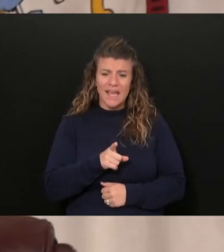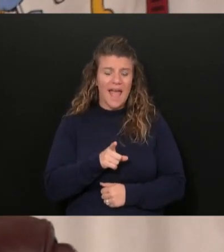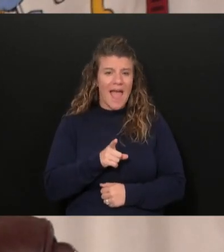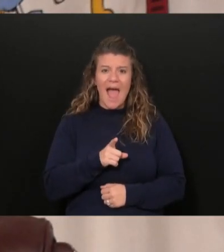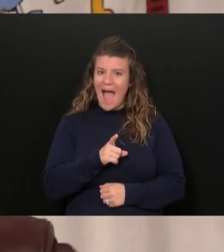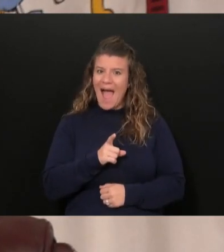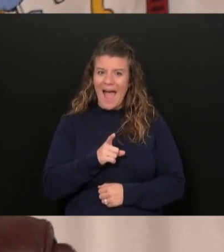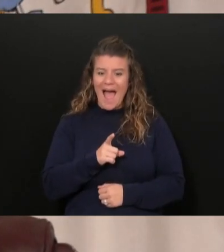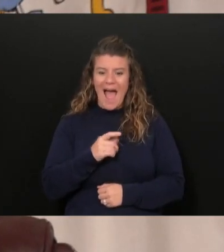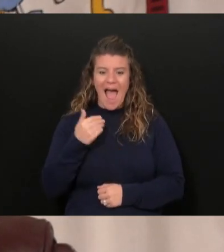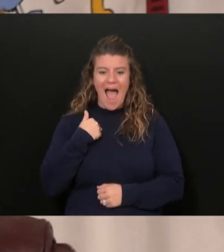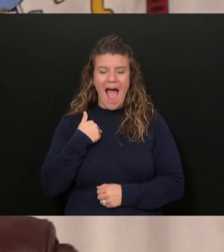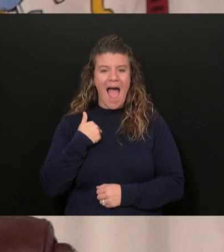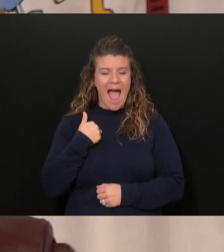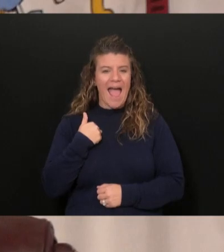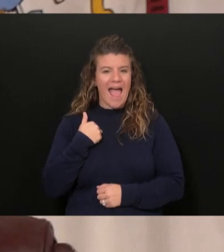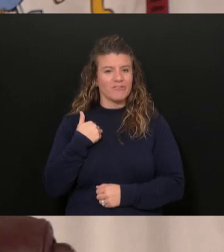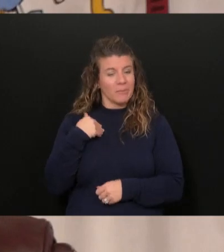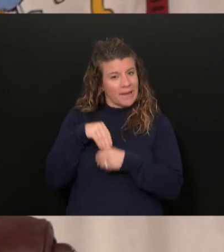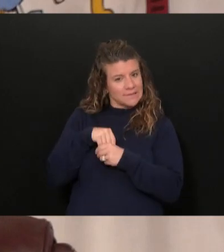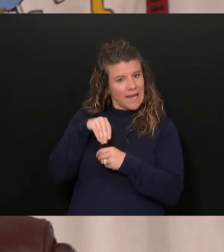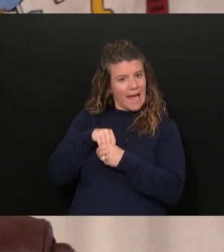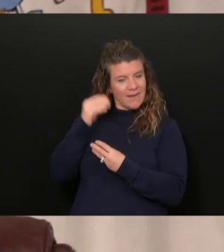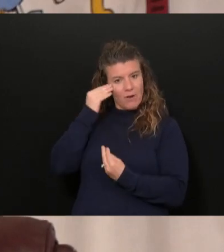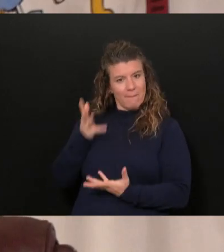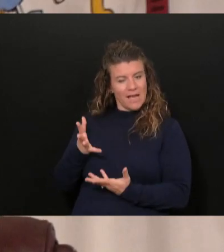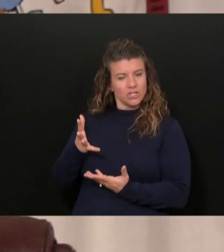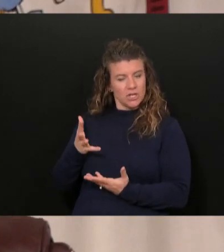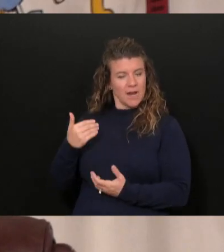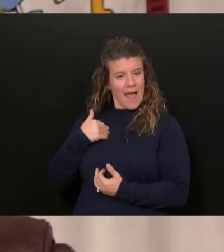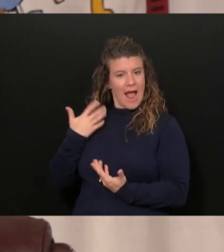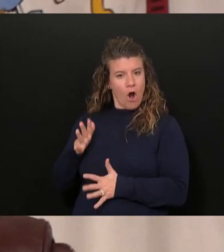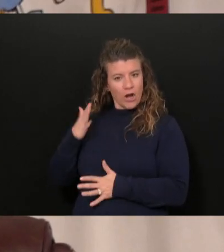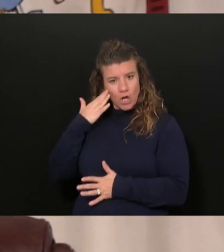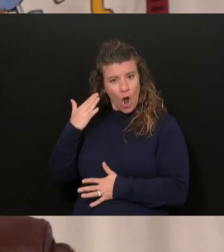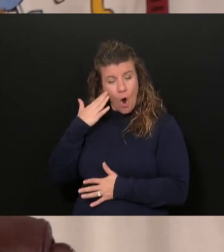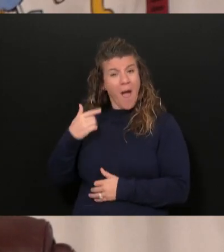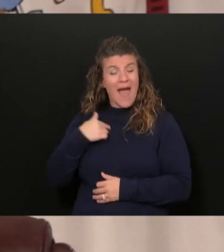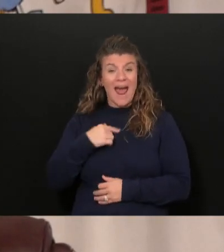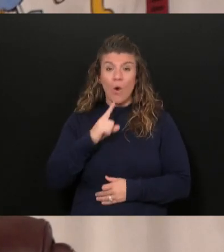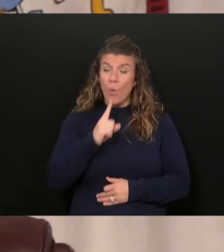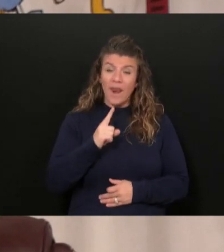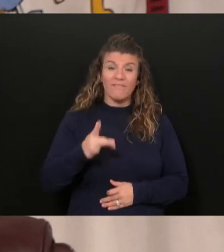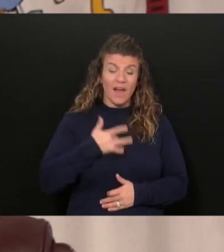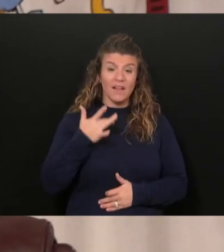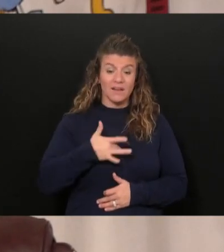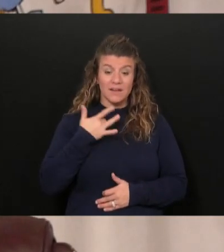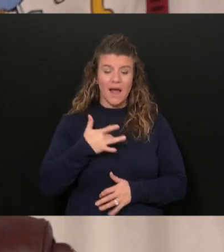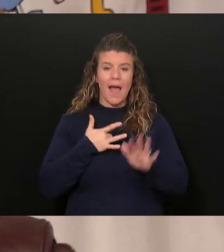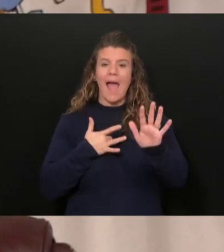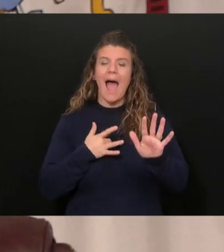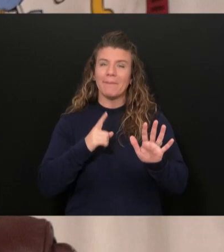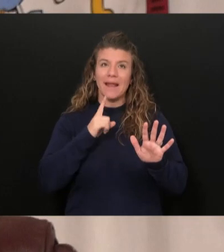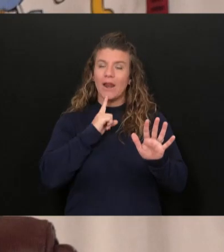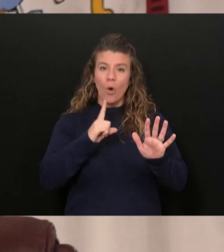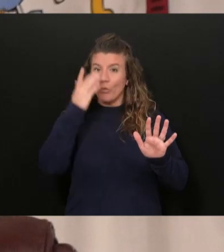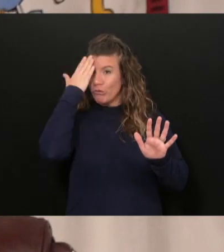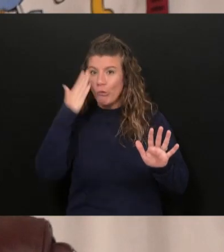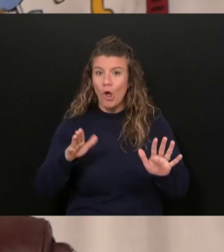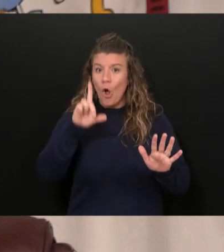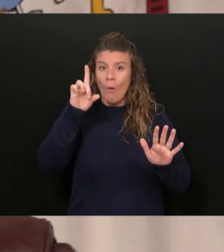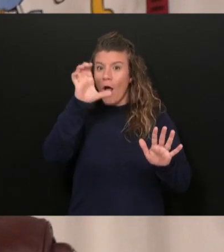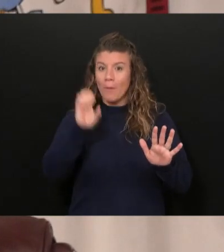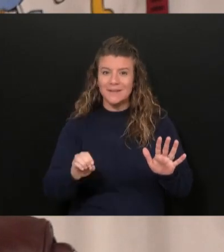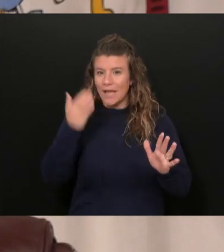some inside baseball information, and I feel like, I don't know, but I